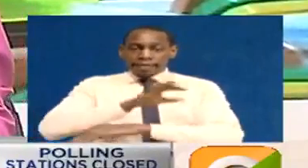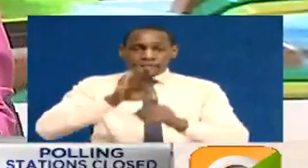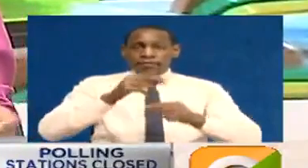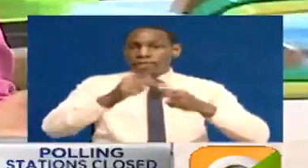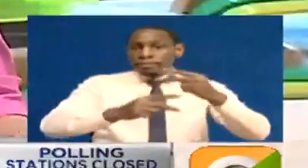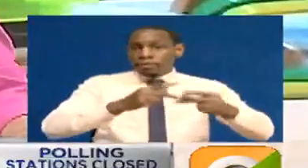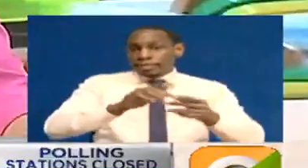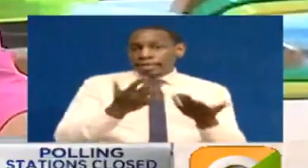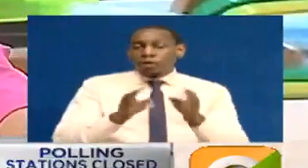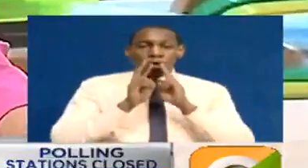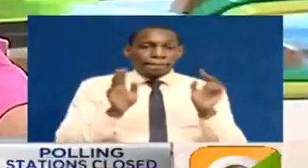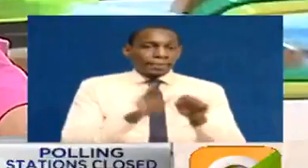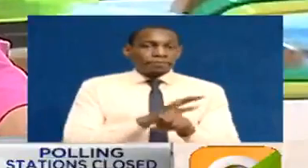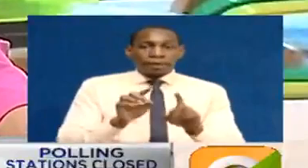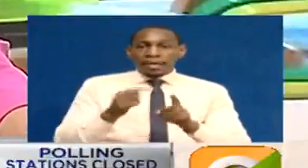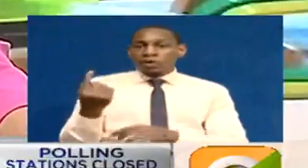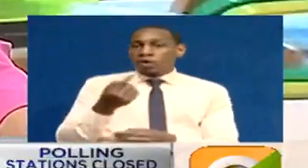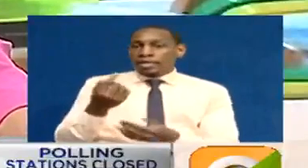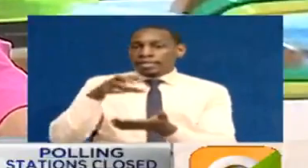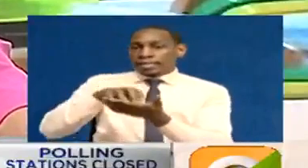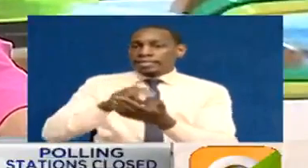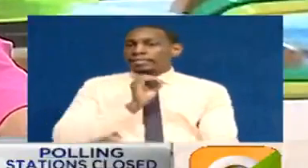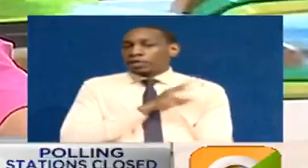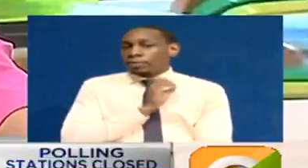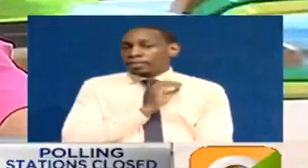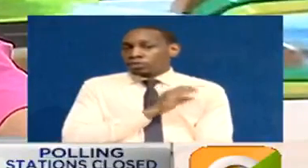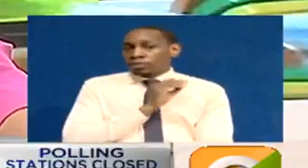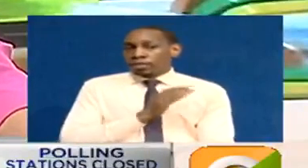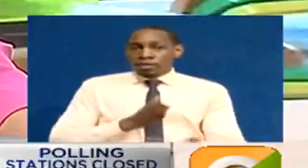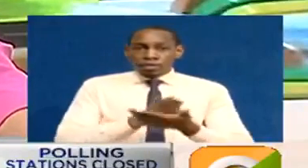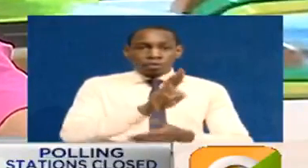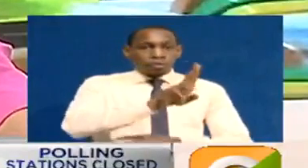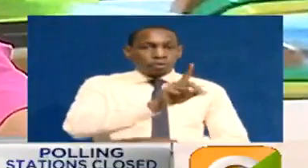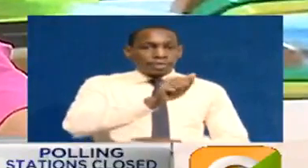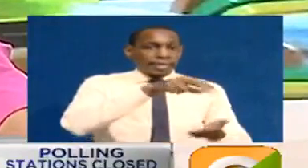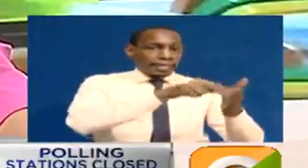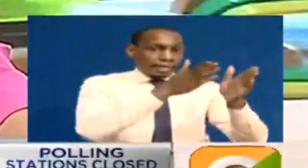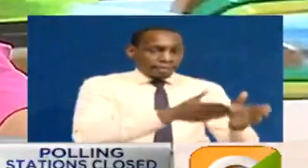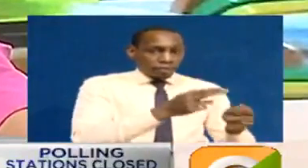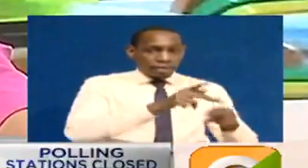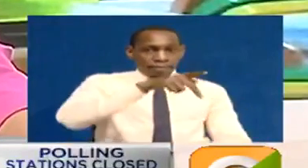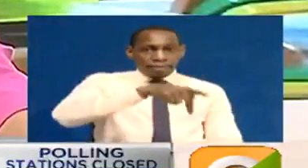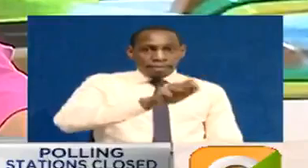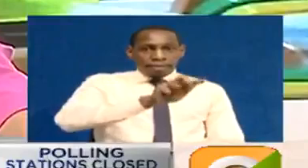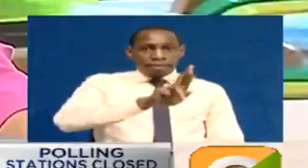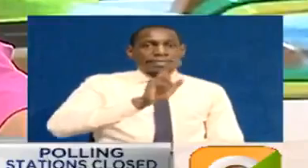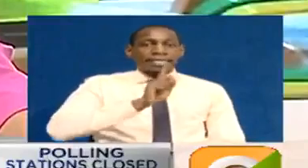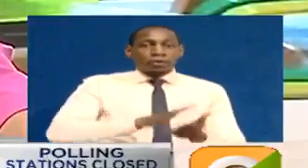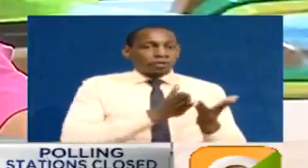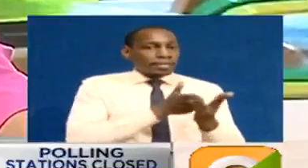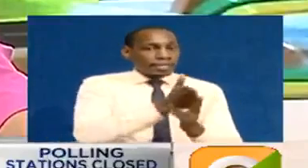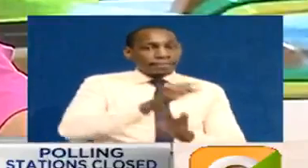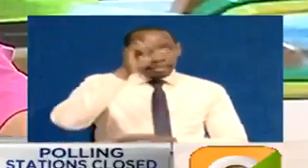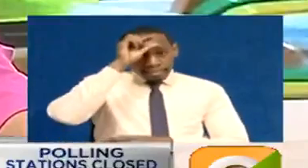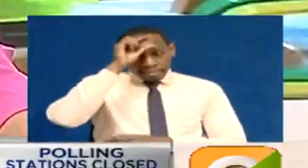voting process was peaceful, except for cases of complaints by the UDA candidate Peter Thumbi, citing interference